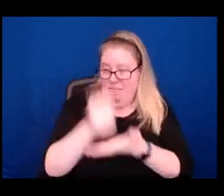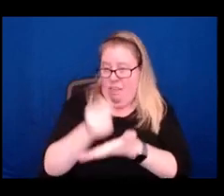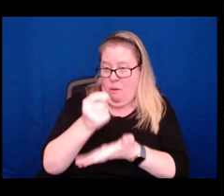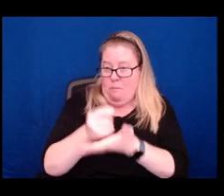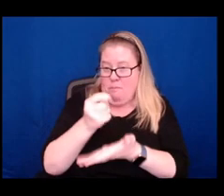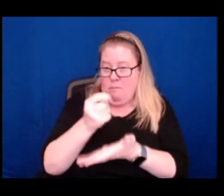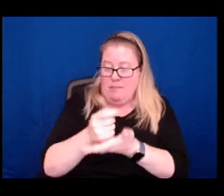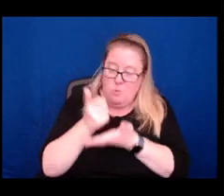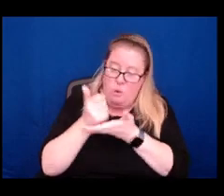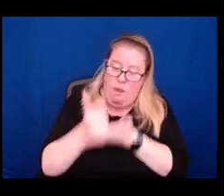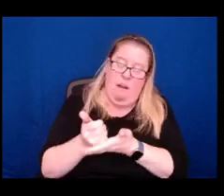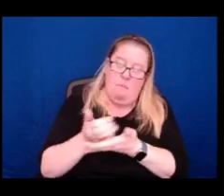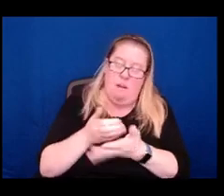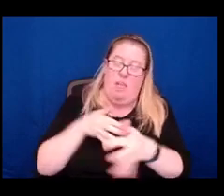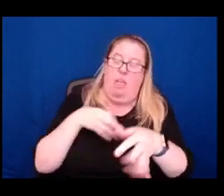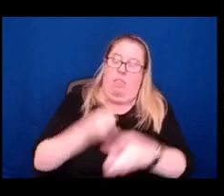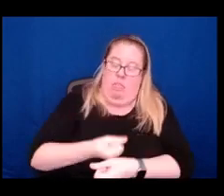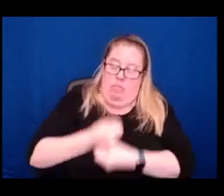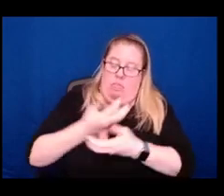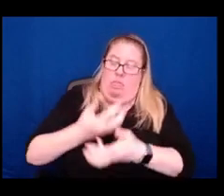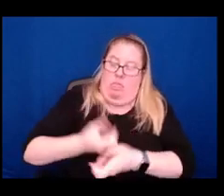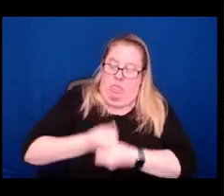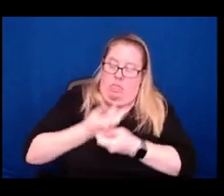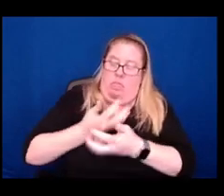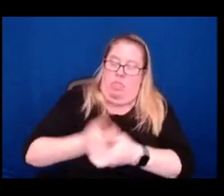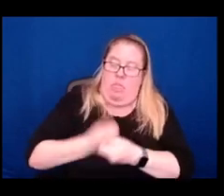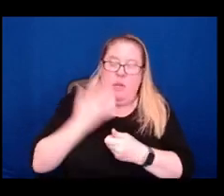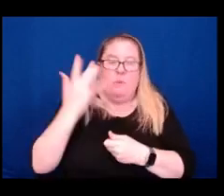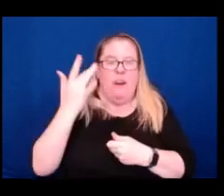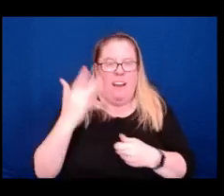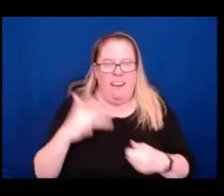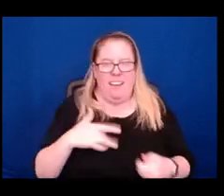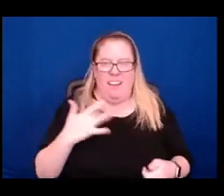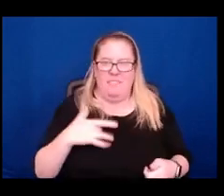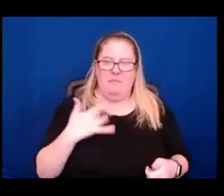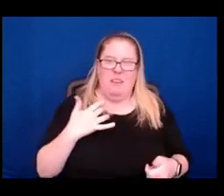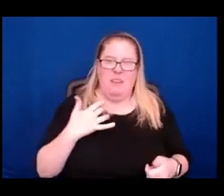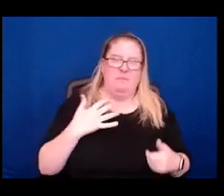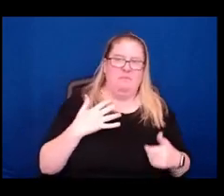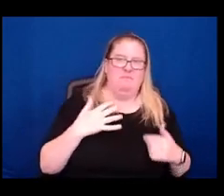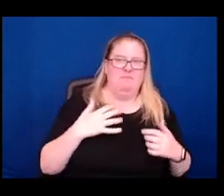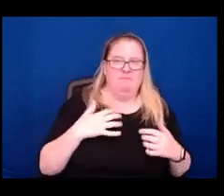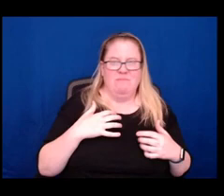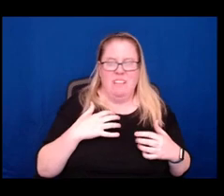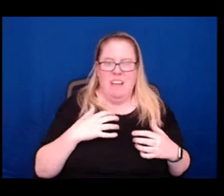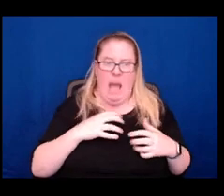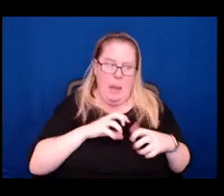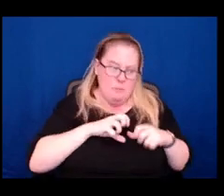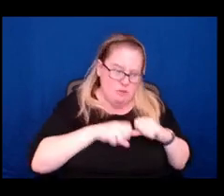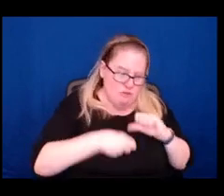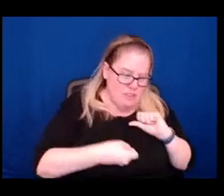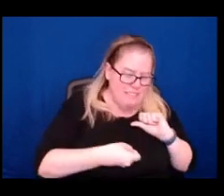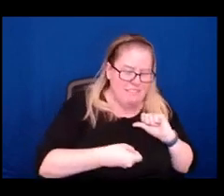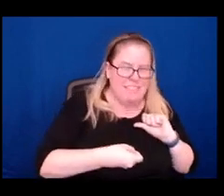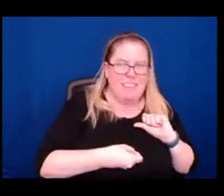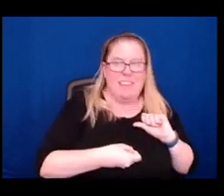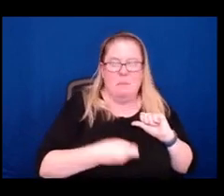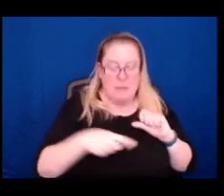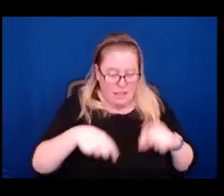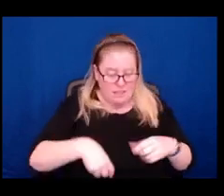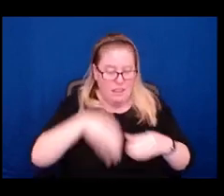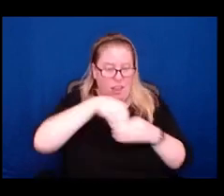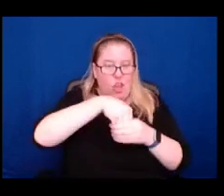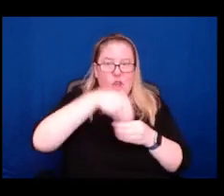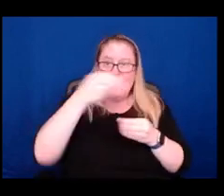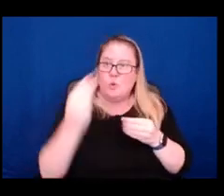help of a therapist to work through that because it was manifesting as resentment. Of course, I'm grieving. Just because you get rid of